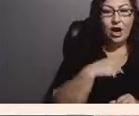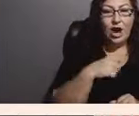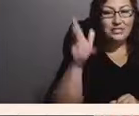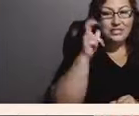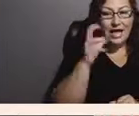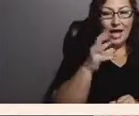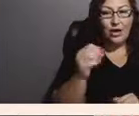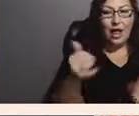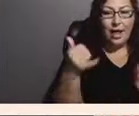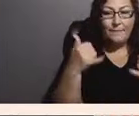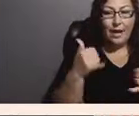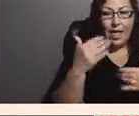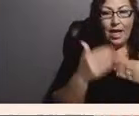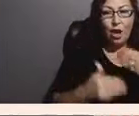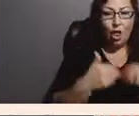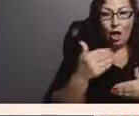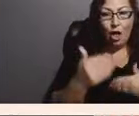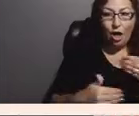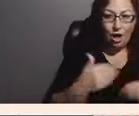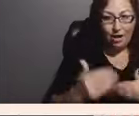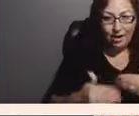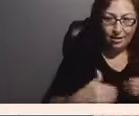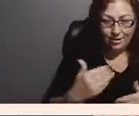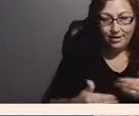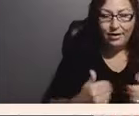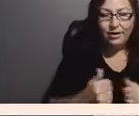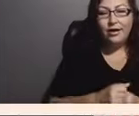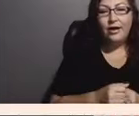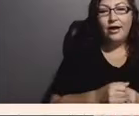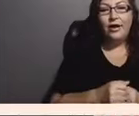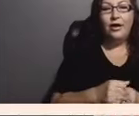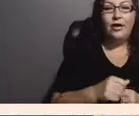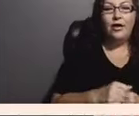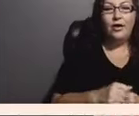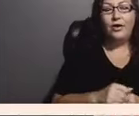play along. Whoa.